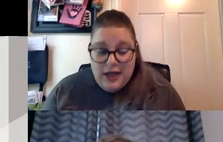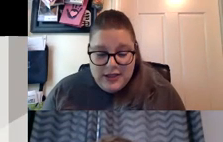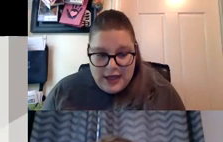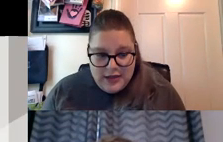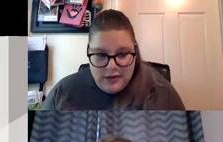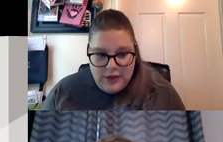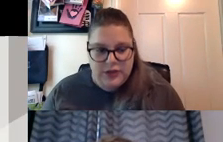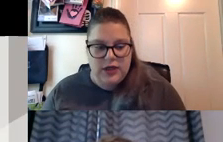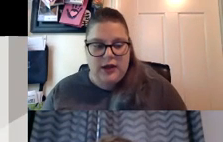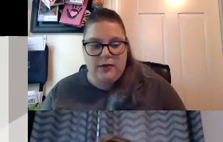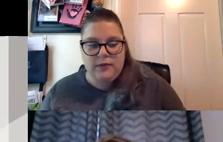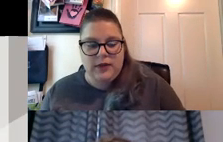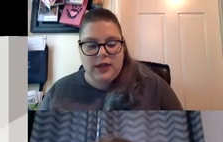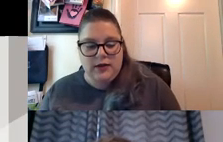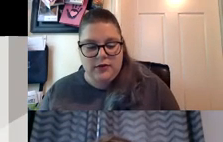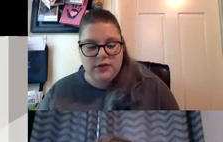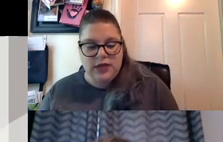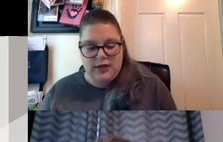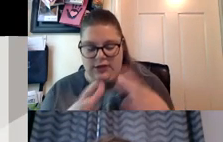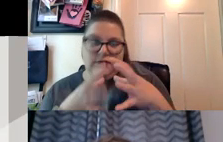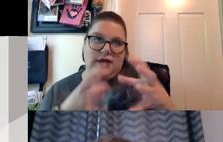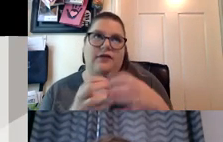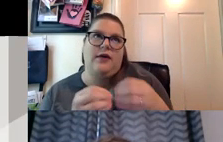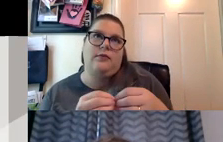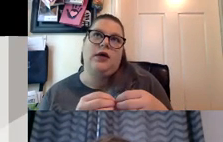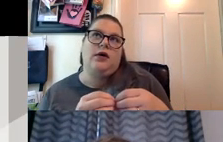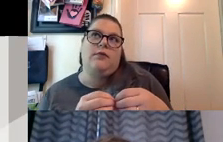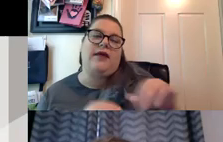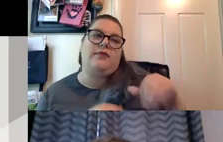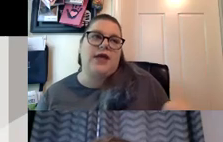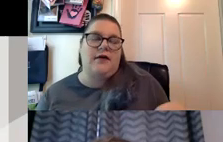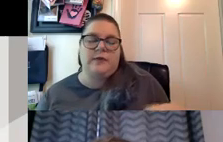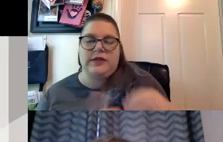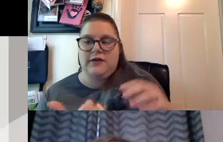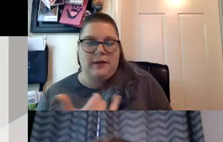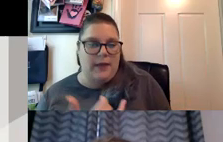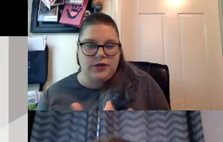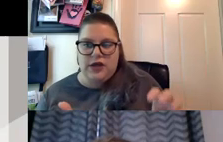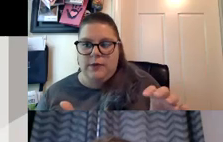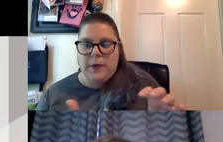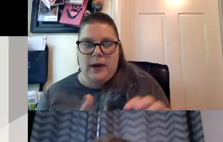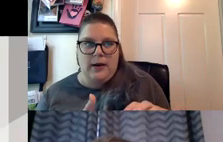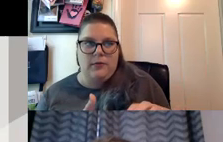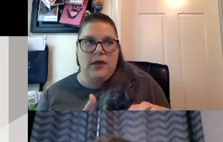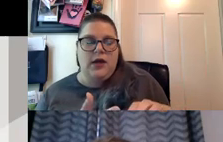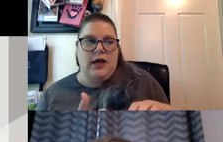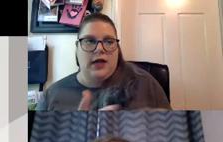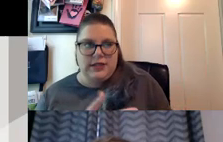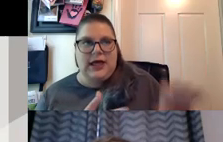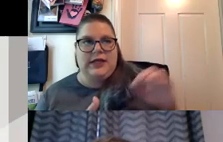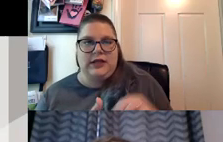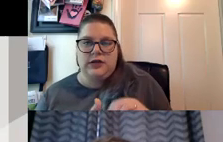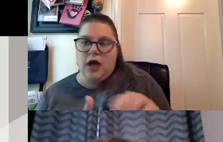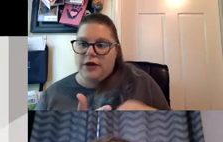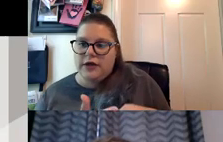Constant Contact, which not them by themselves, but stuff like MailChimp and